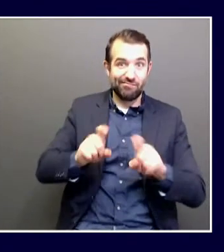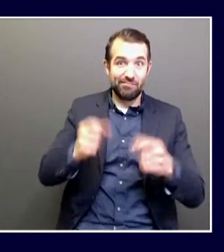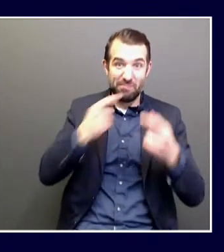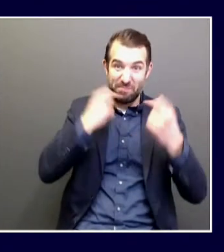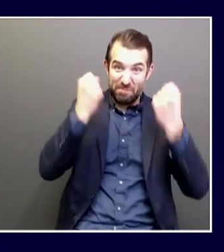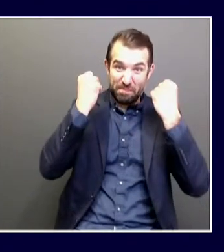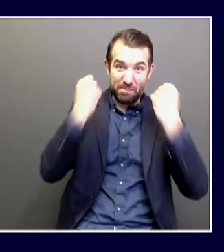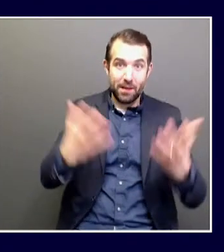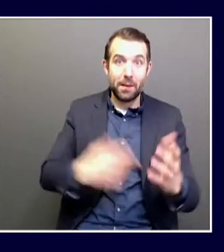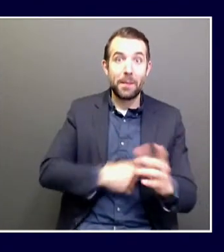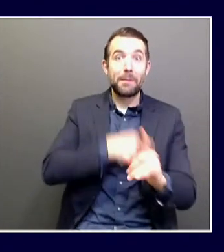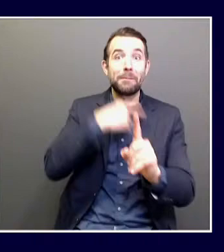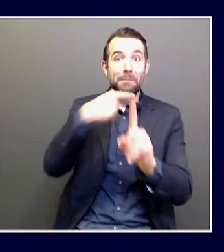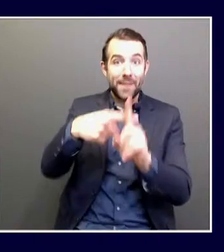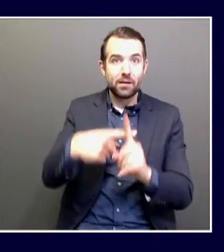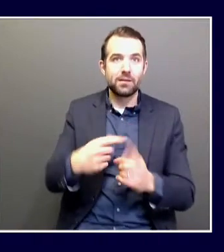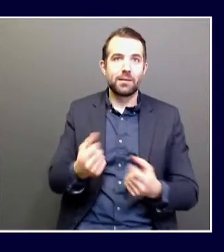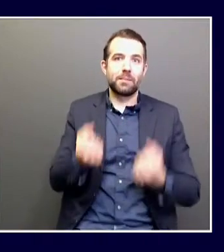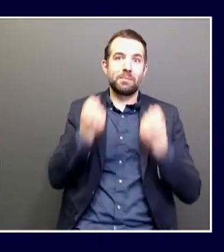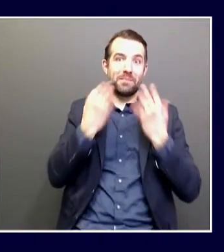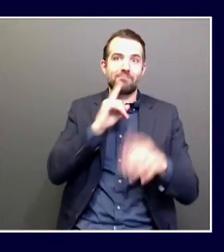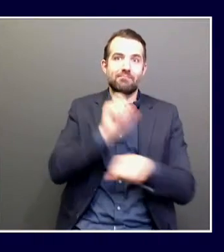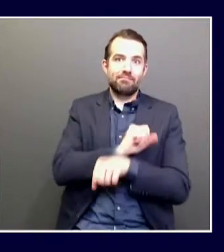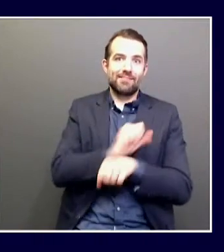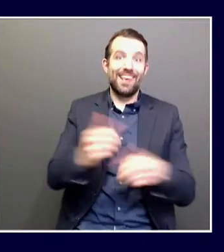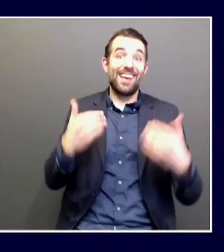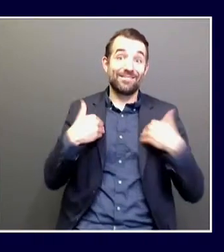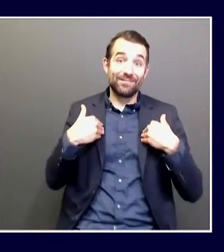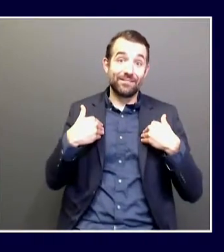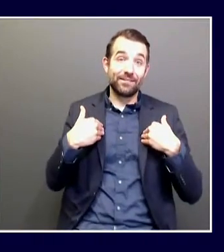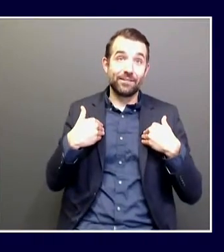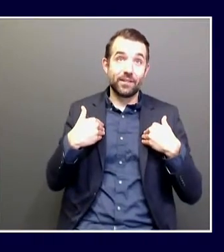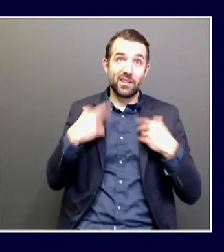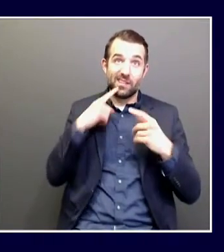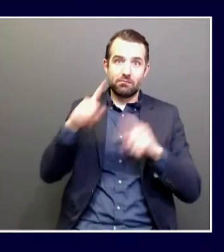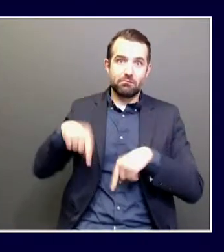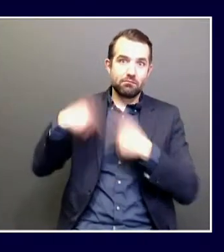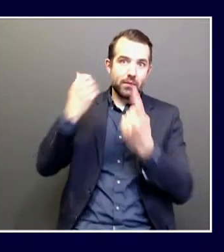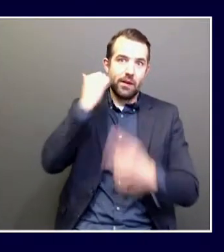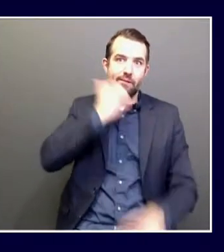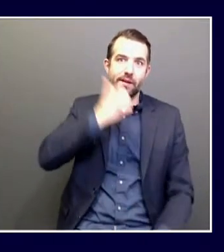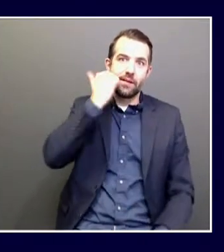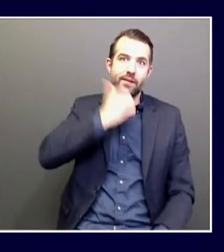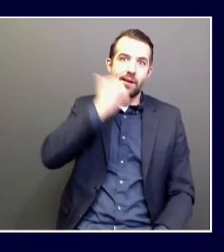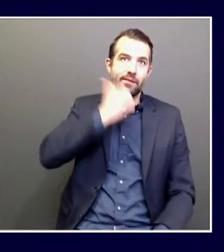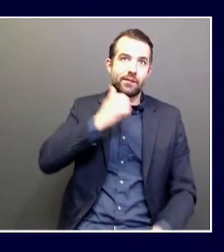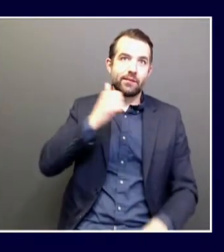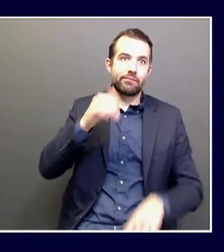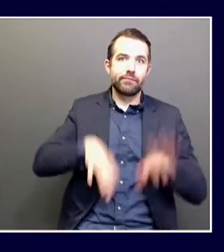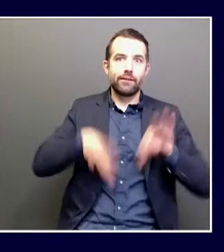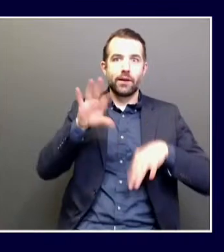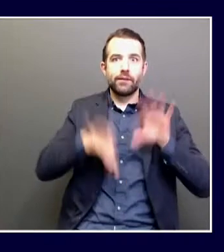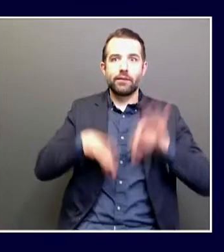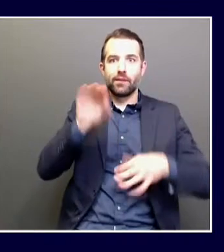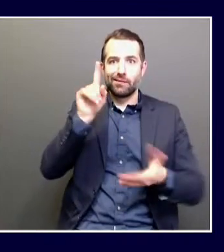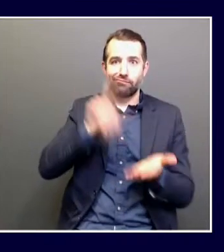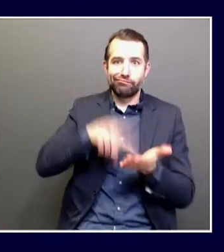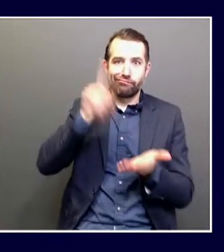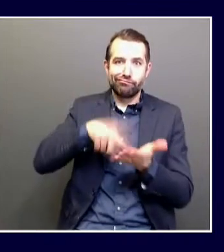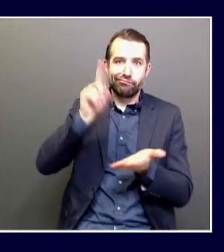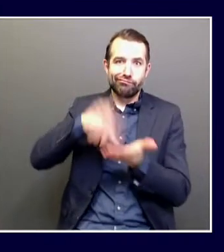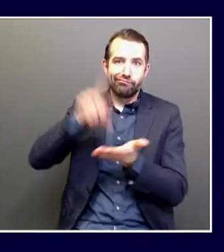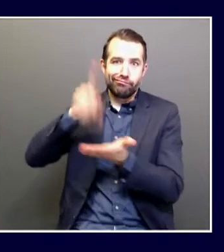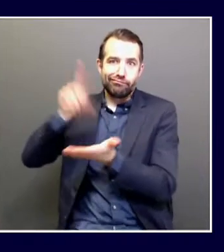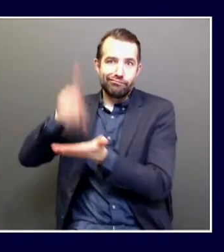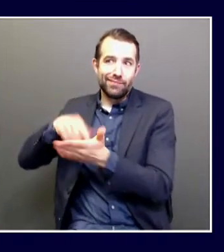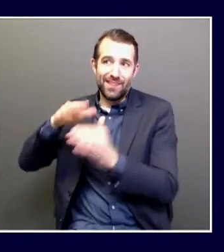over the past week, Maine CDC has been receiving more and more positive case reports of people who have tested